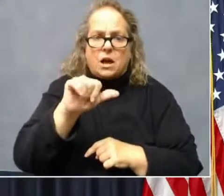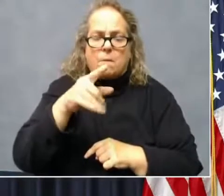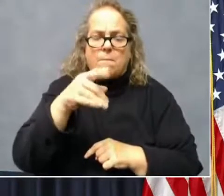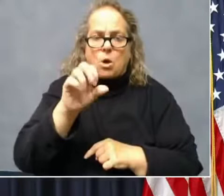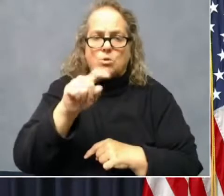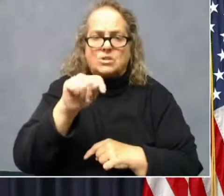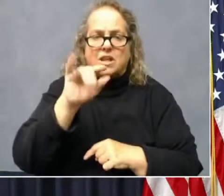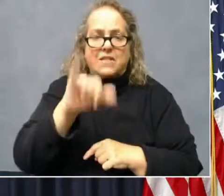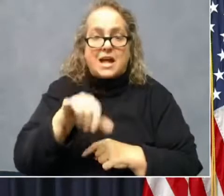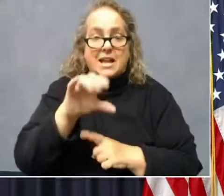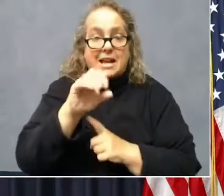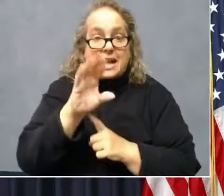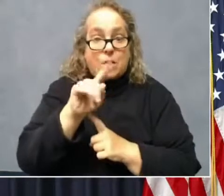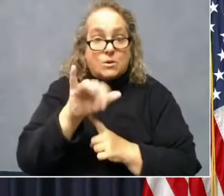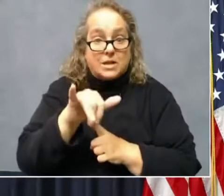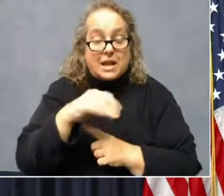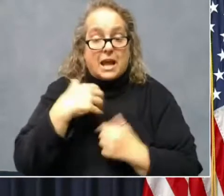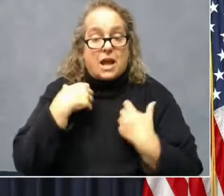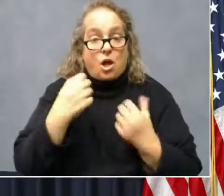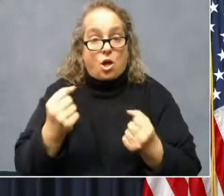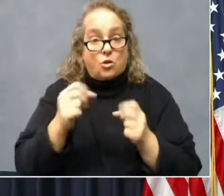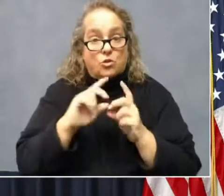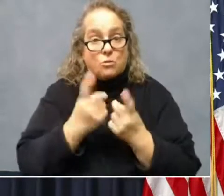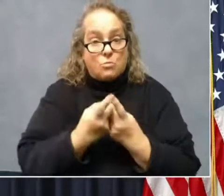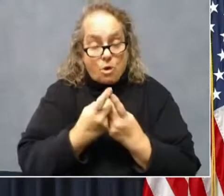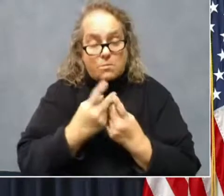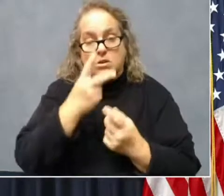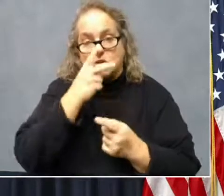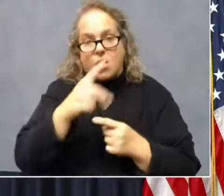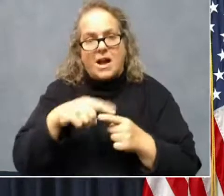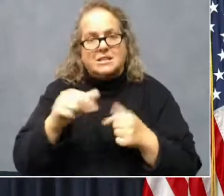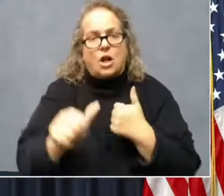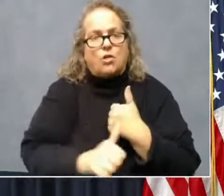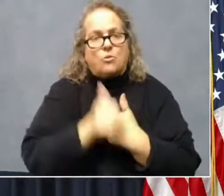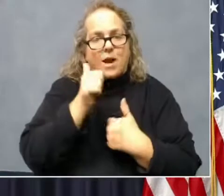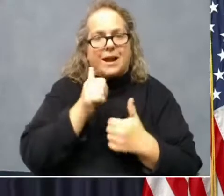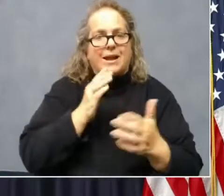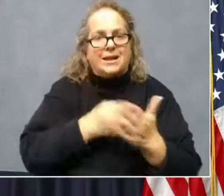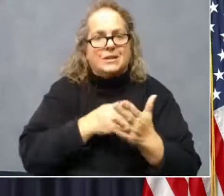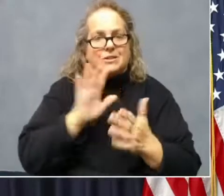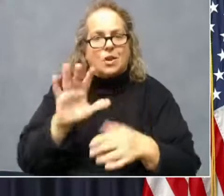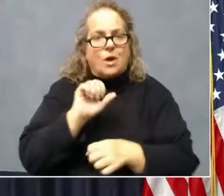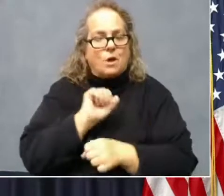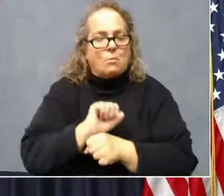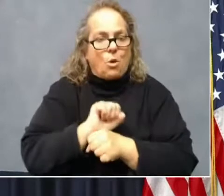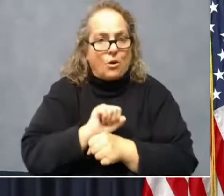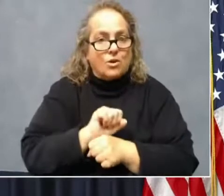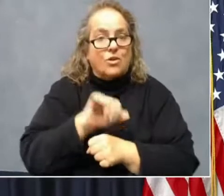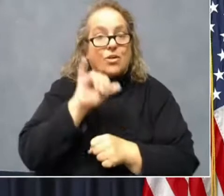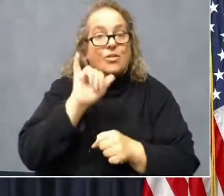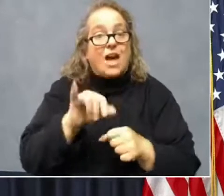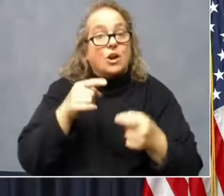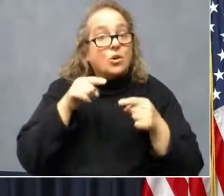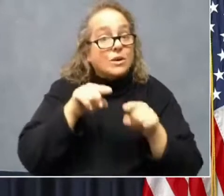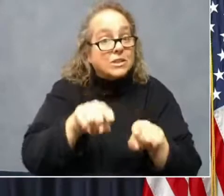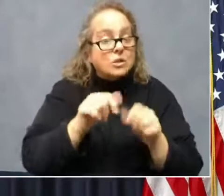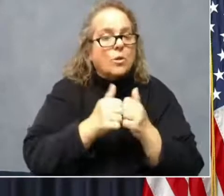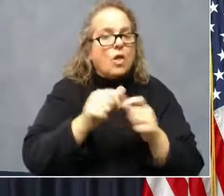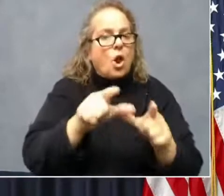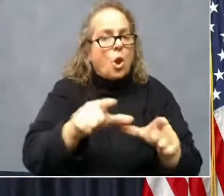as a threat against one of its employees. This coincides with a local restaurant continuing to operate in a